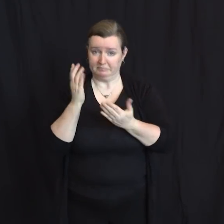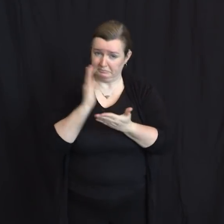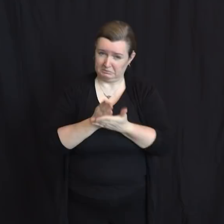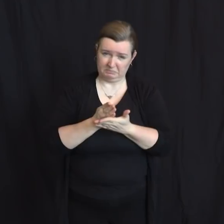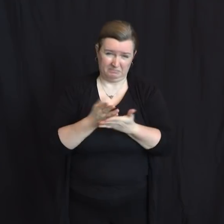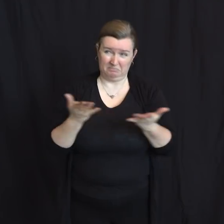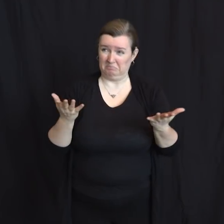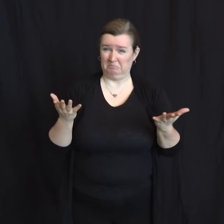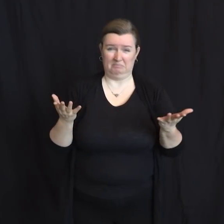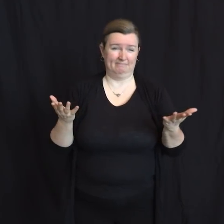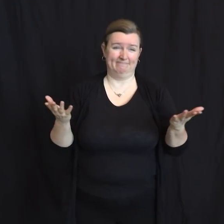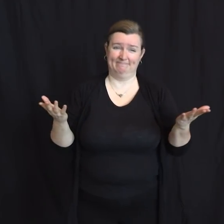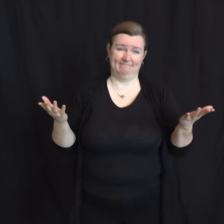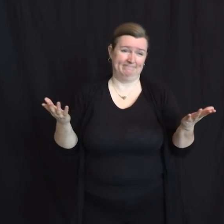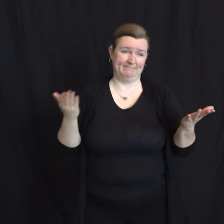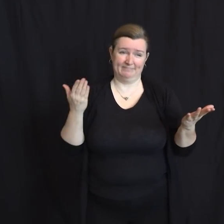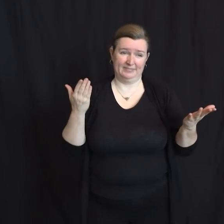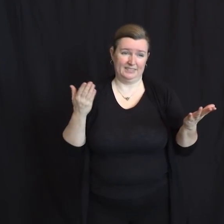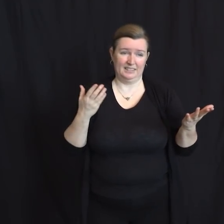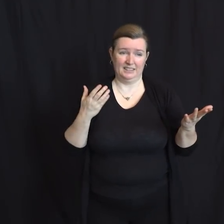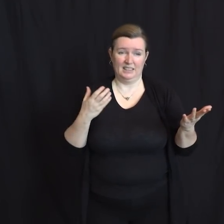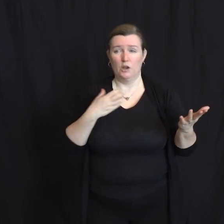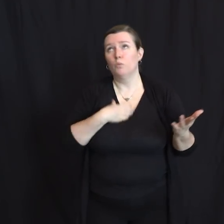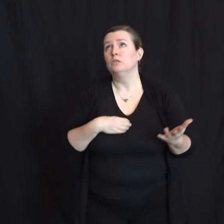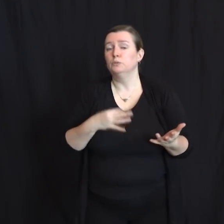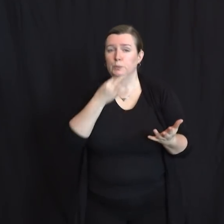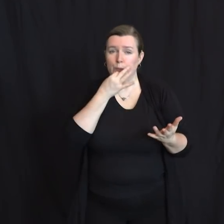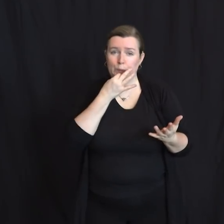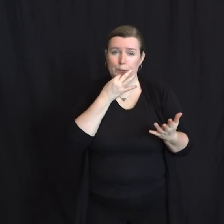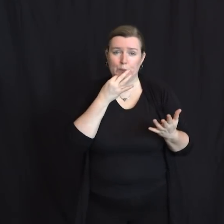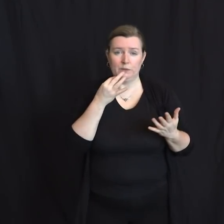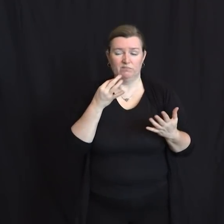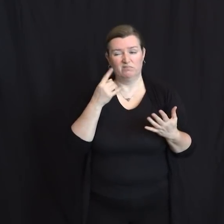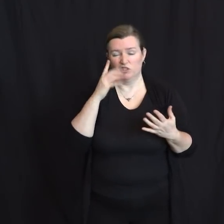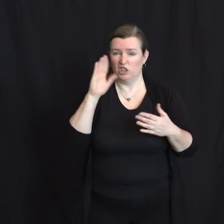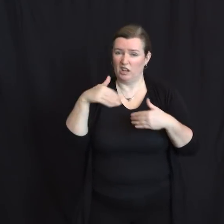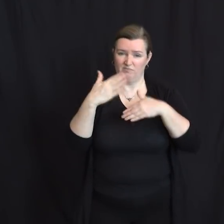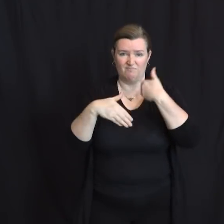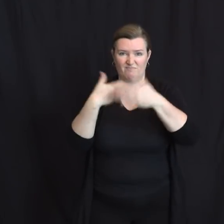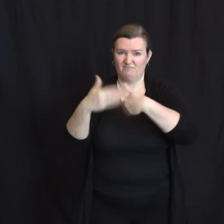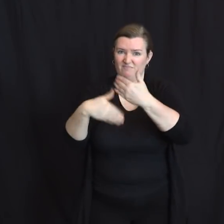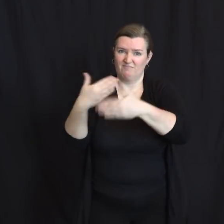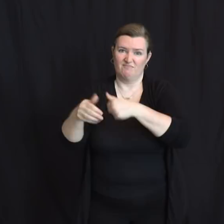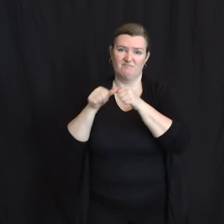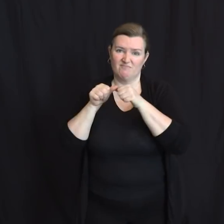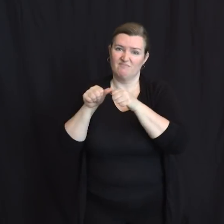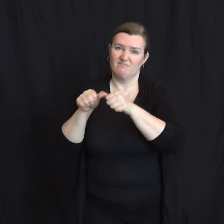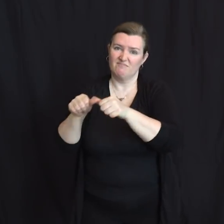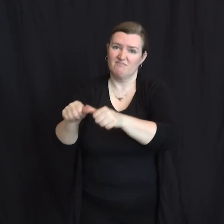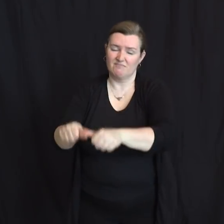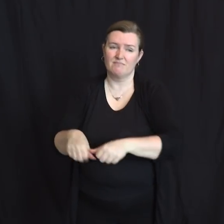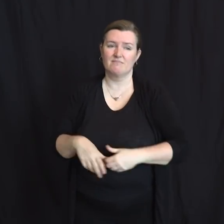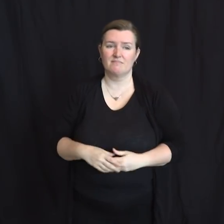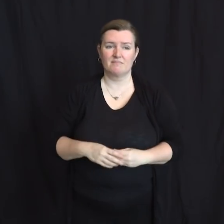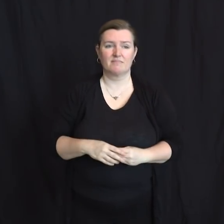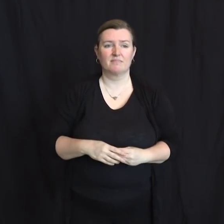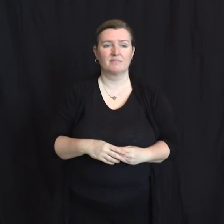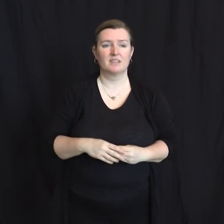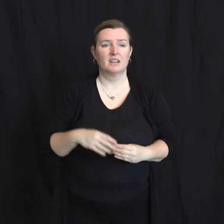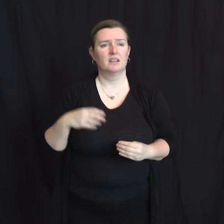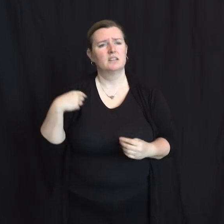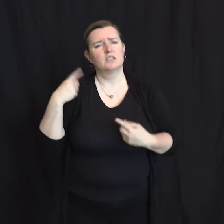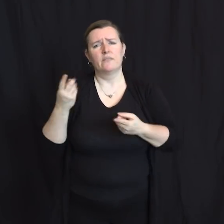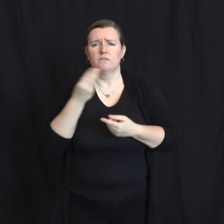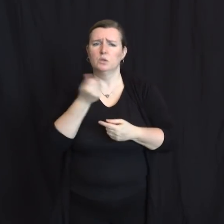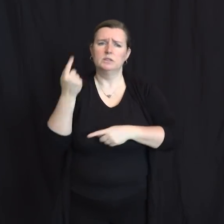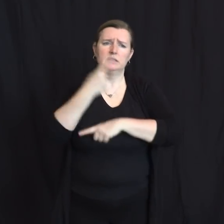but I don't envision it to be. And we've mentioned this over the past couple of days, whether it was touring